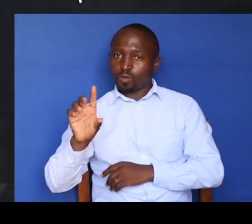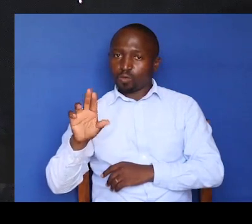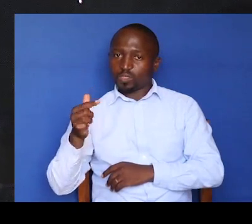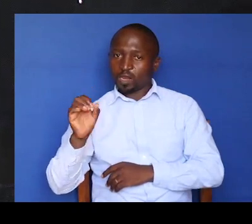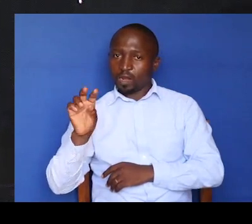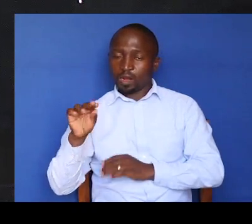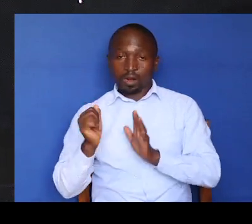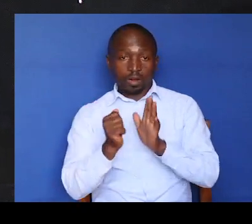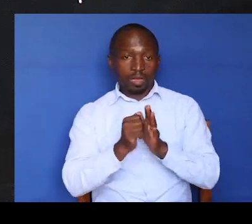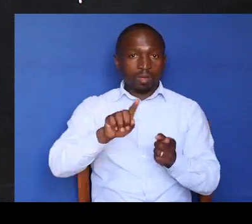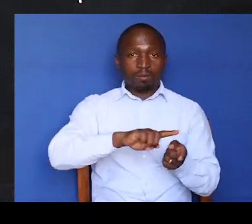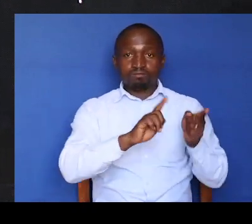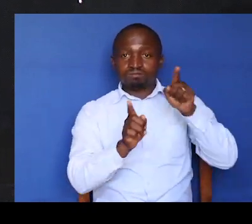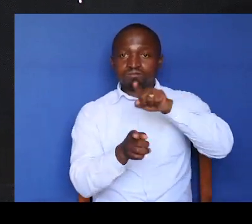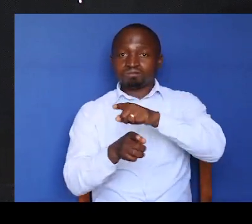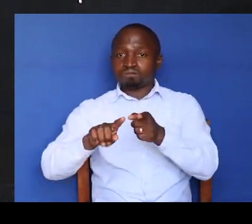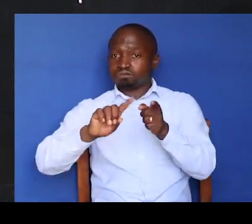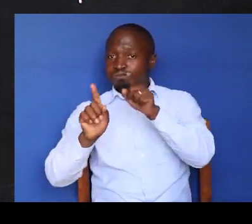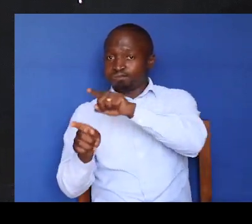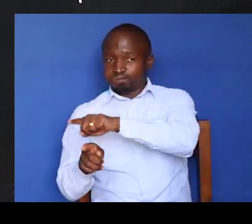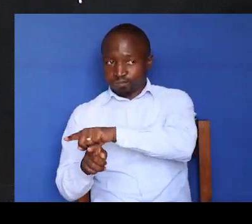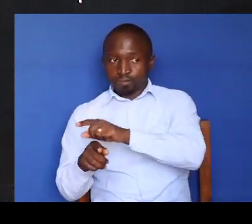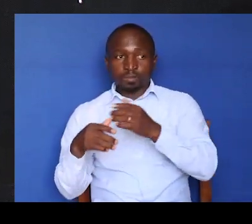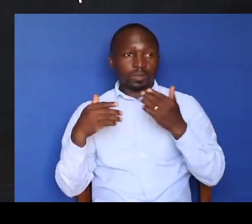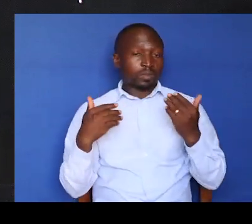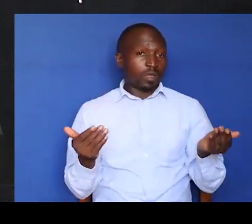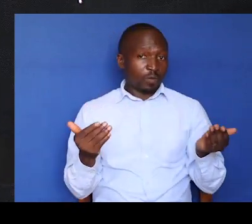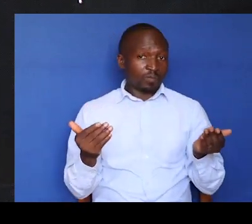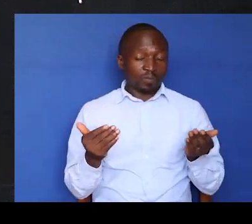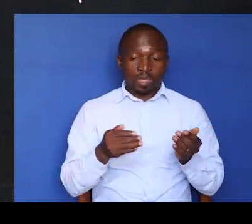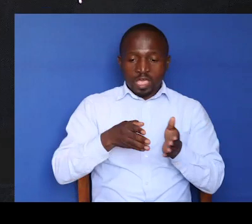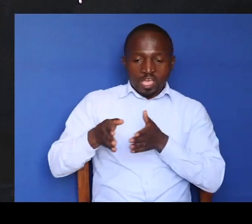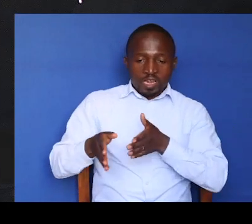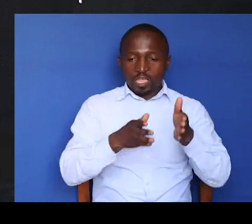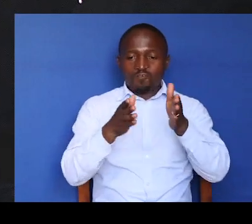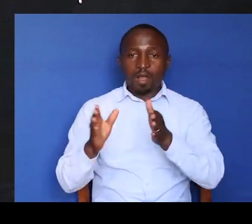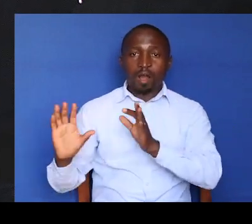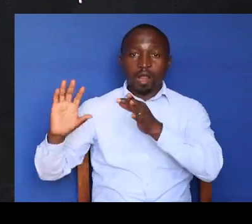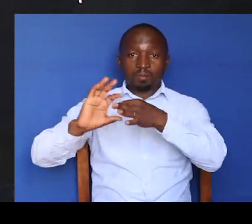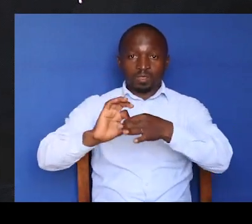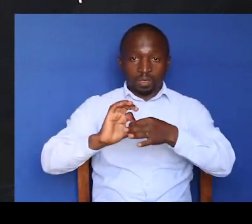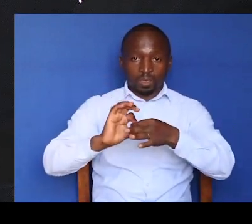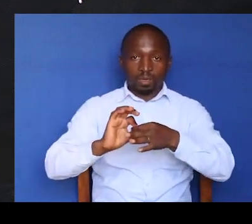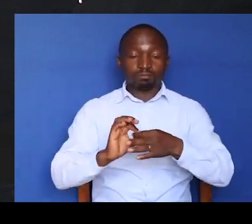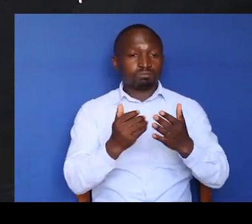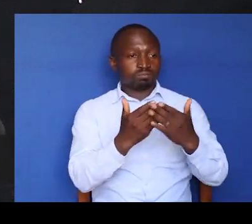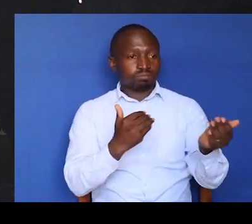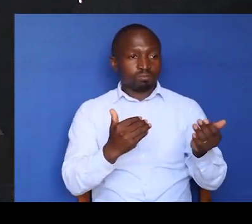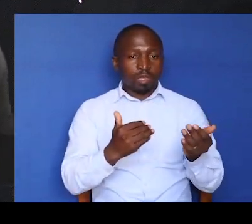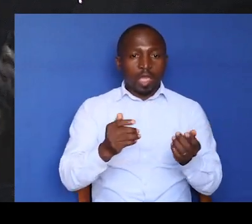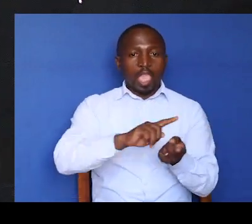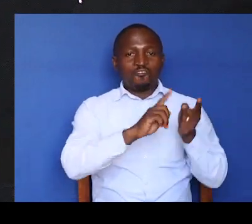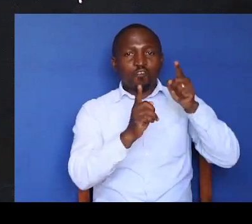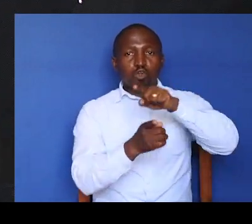say river capture makes the evolution of landscape in areas